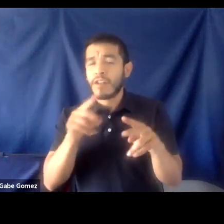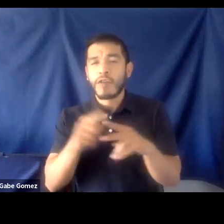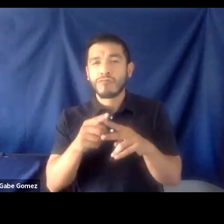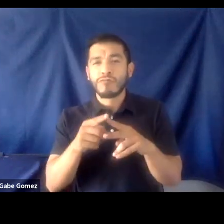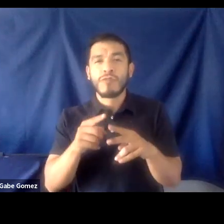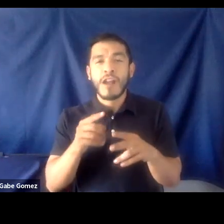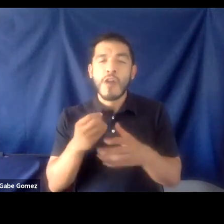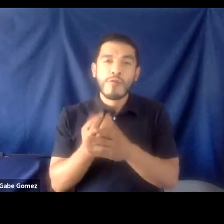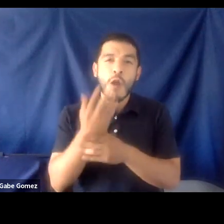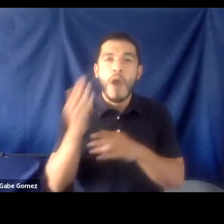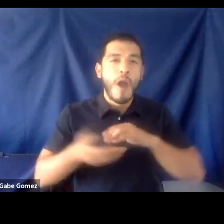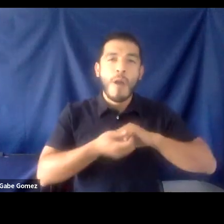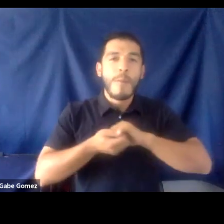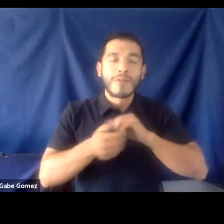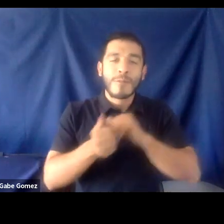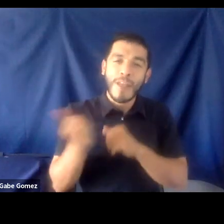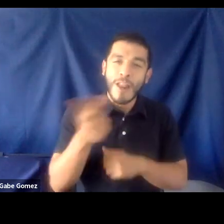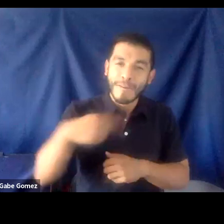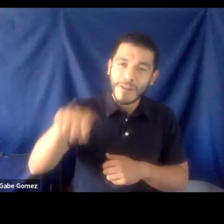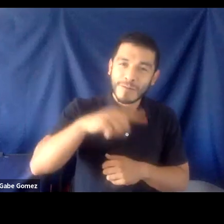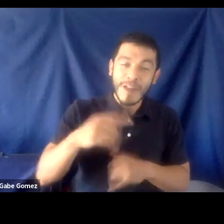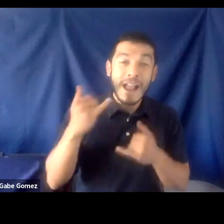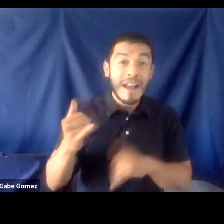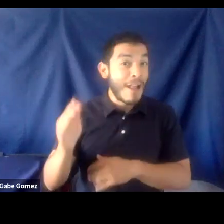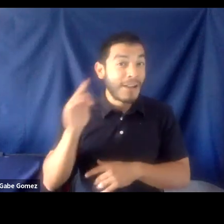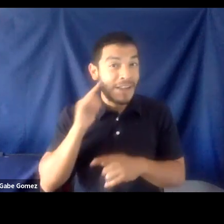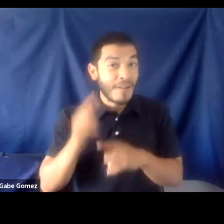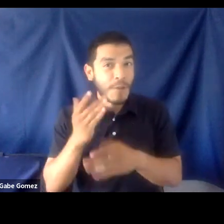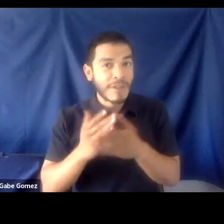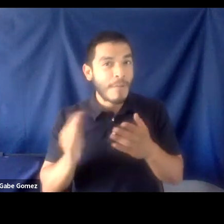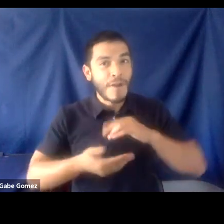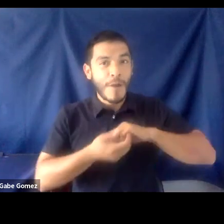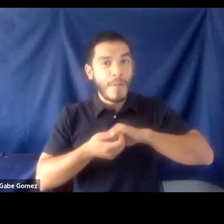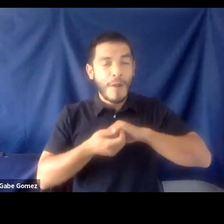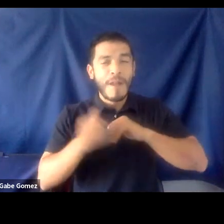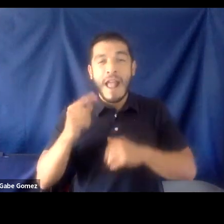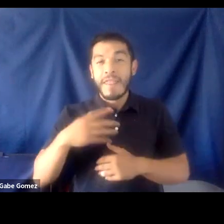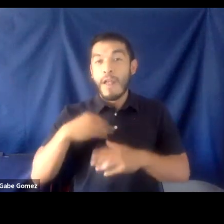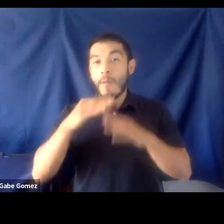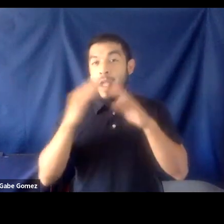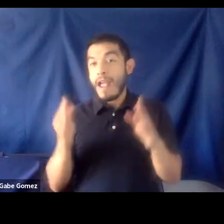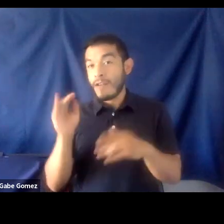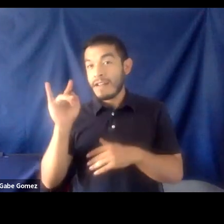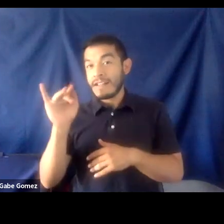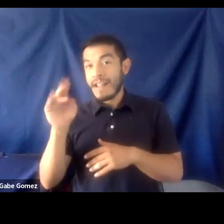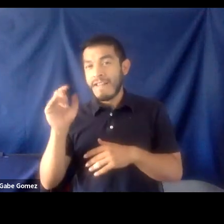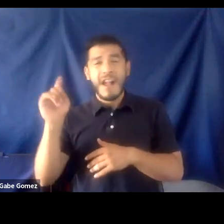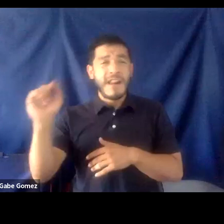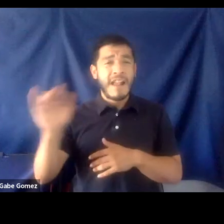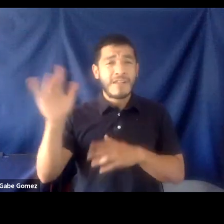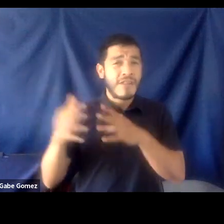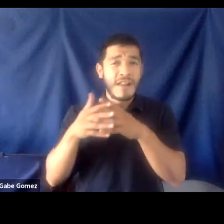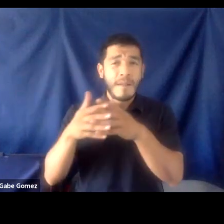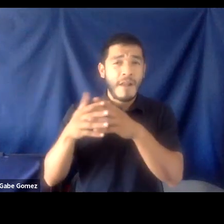with all of you. So now let's hear from some of our partners at the White House Initiative on Asian American